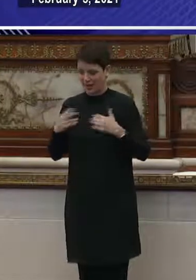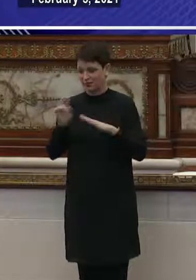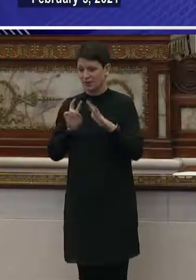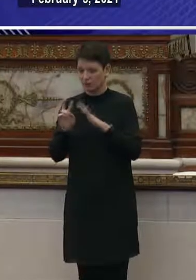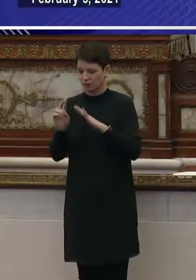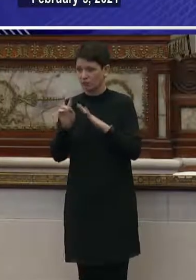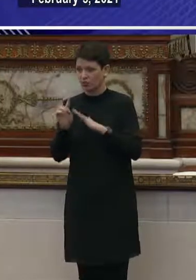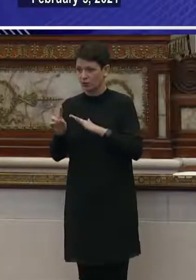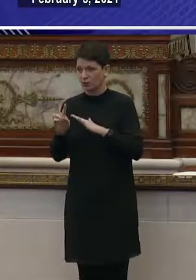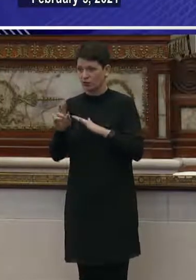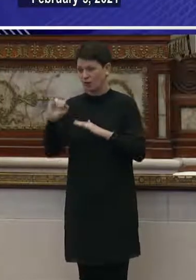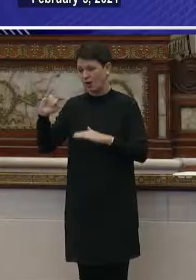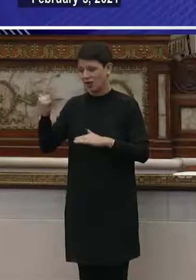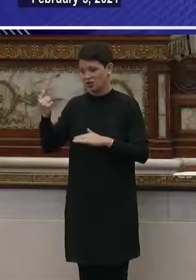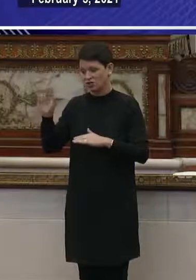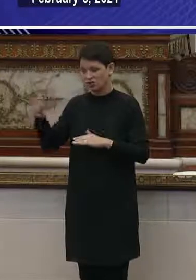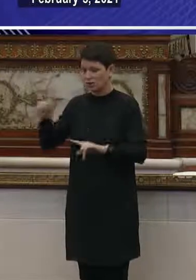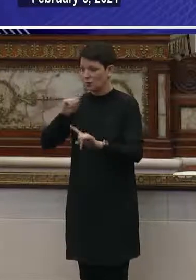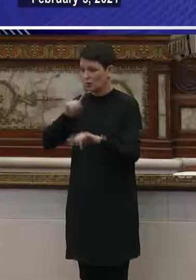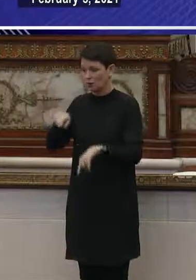to the Inspector General's